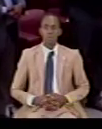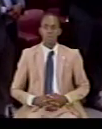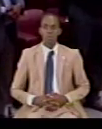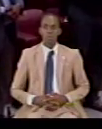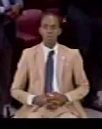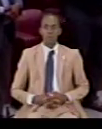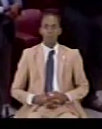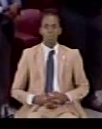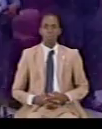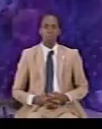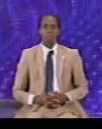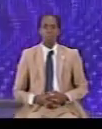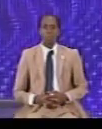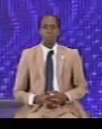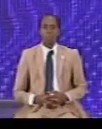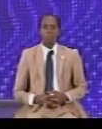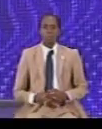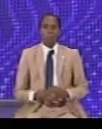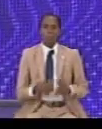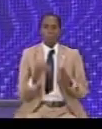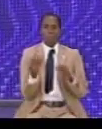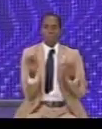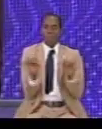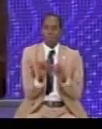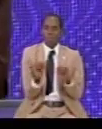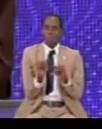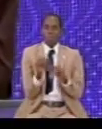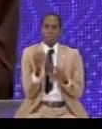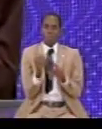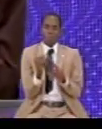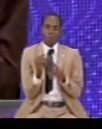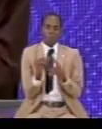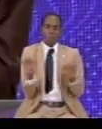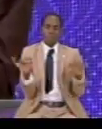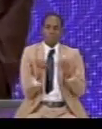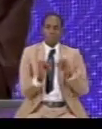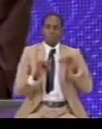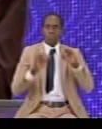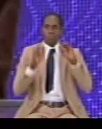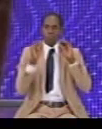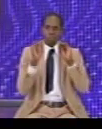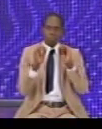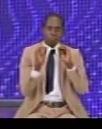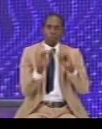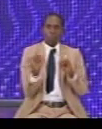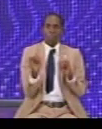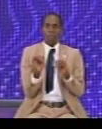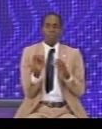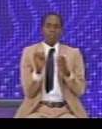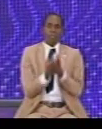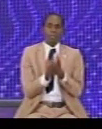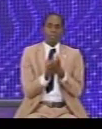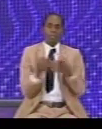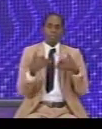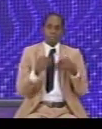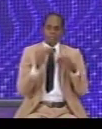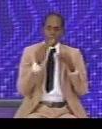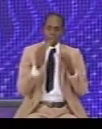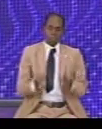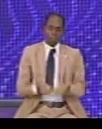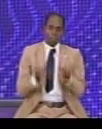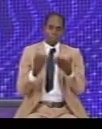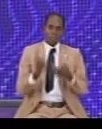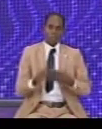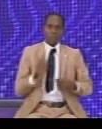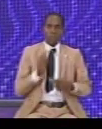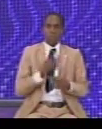The way that we go, the same message, the same doctrine, the same teaching that have been committed to us, the same